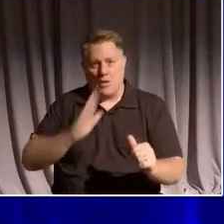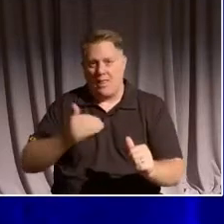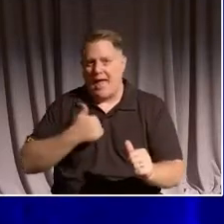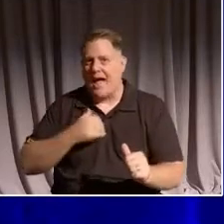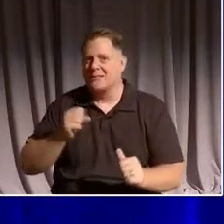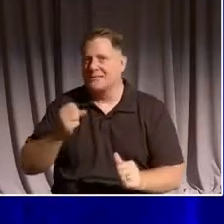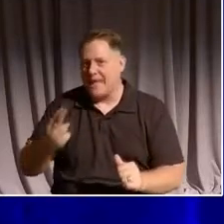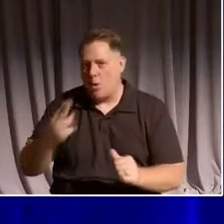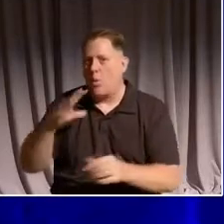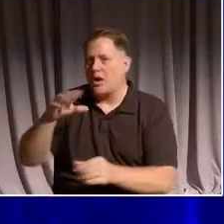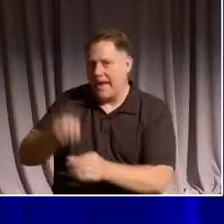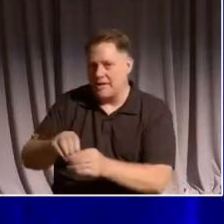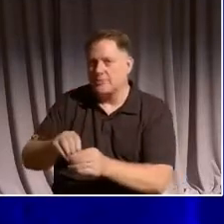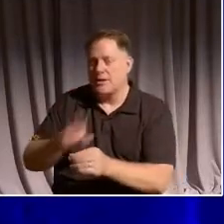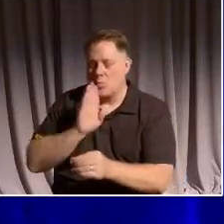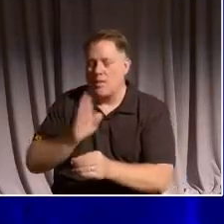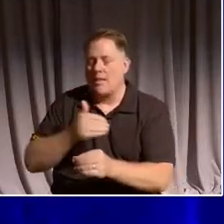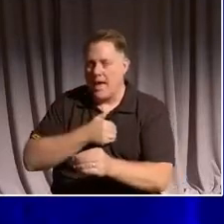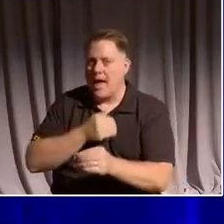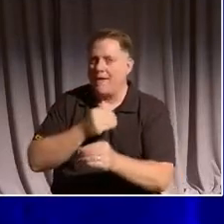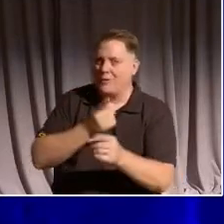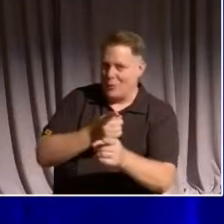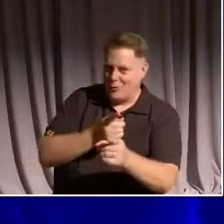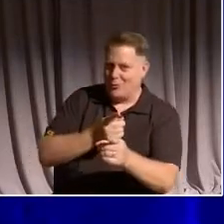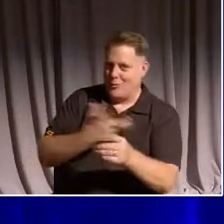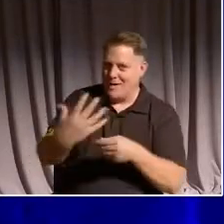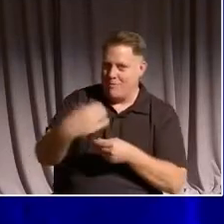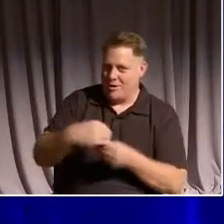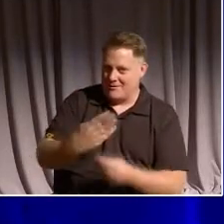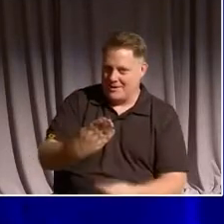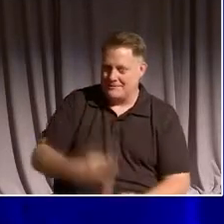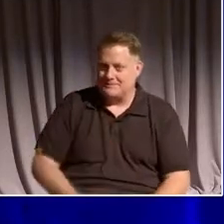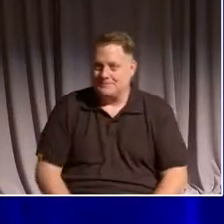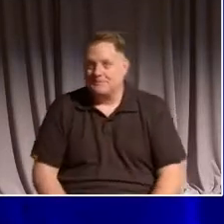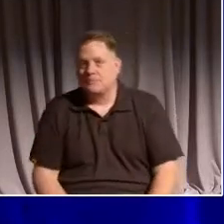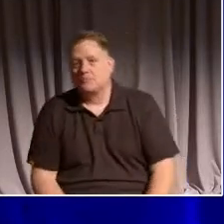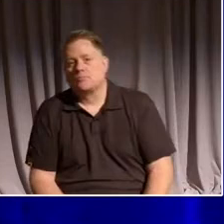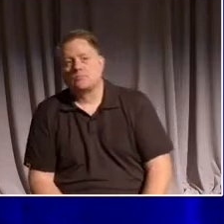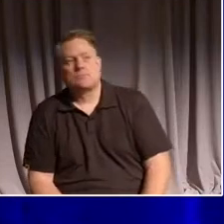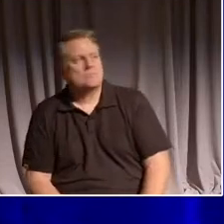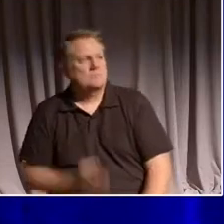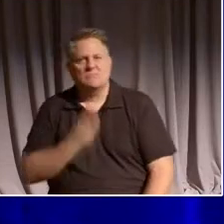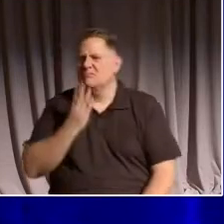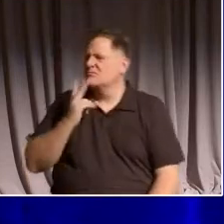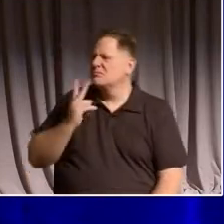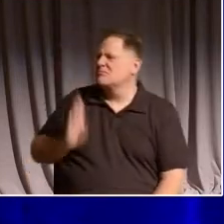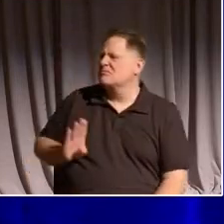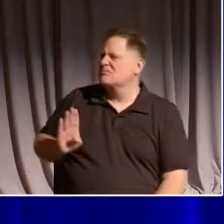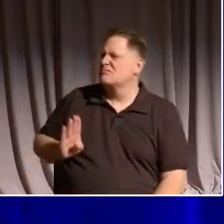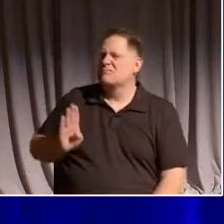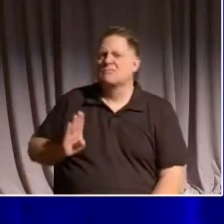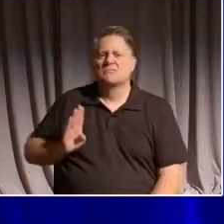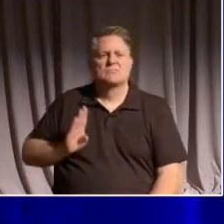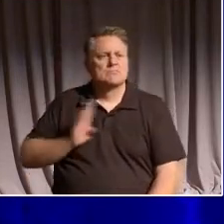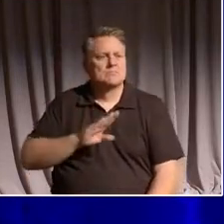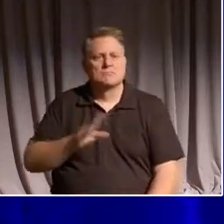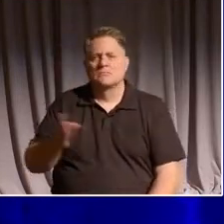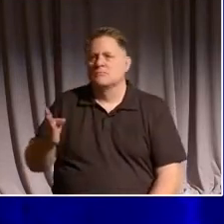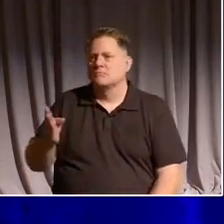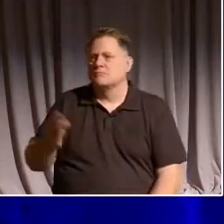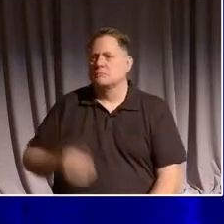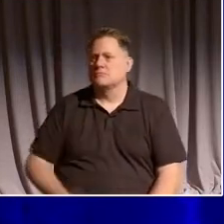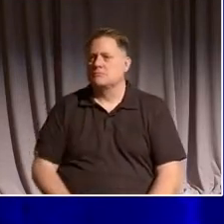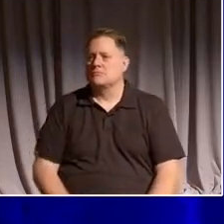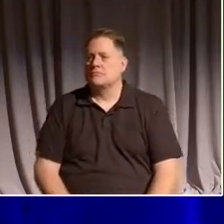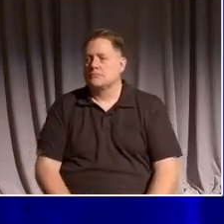stakeholder engagement, and we look forward to having you be part of it. So I saw some more hands. If our folks with